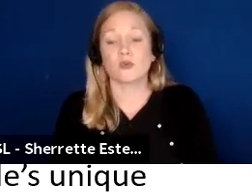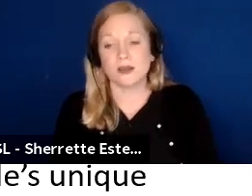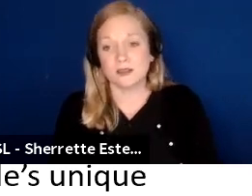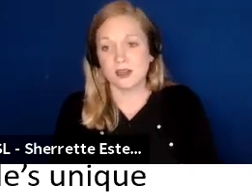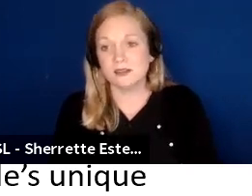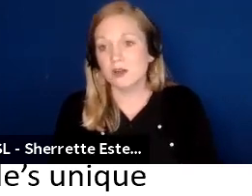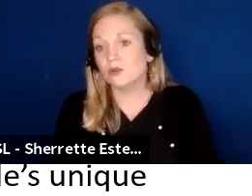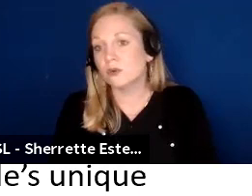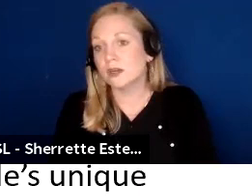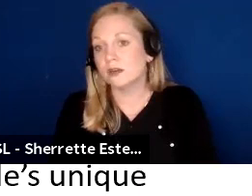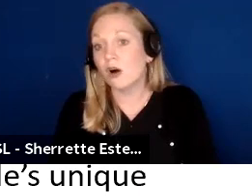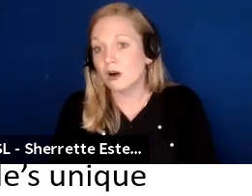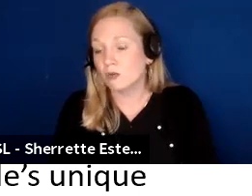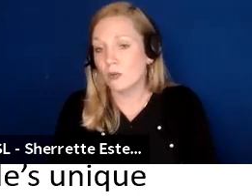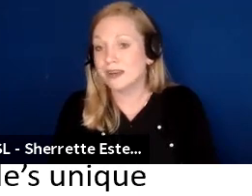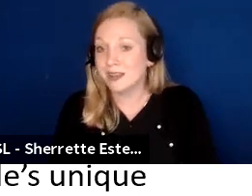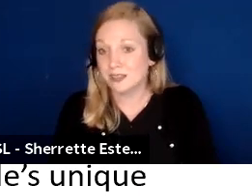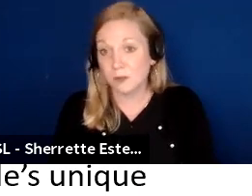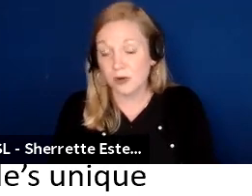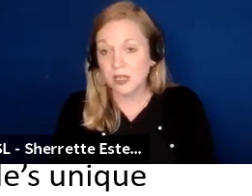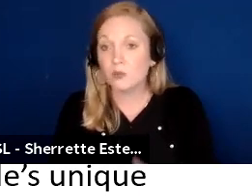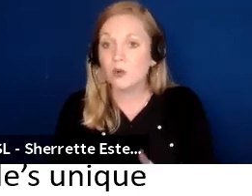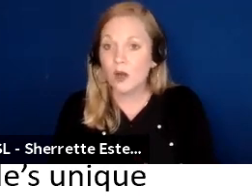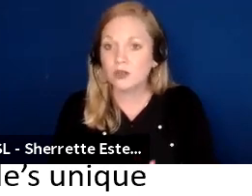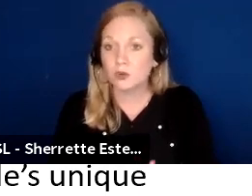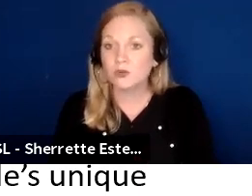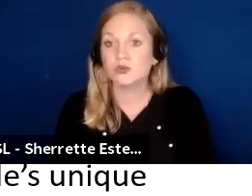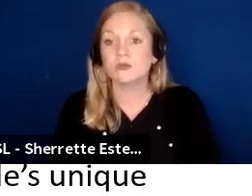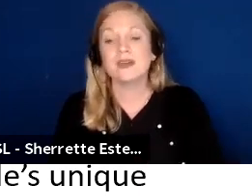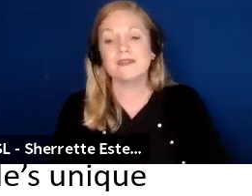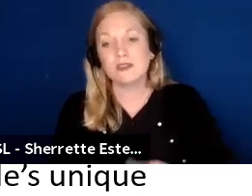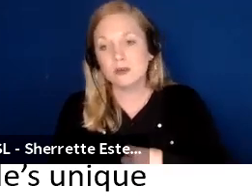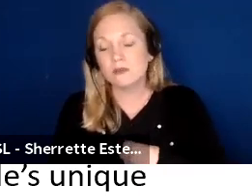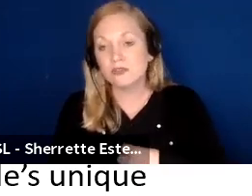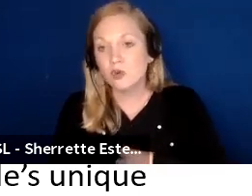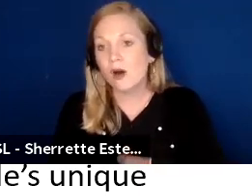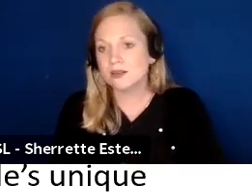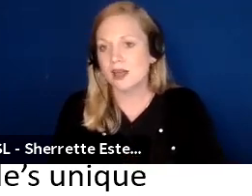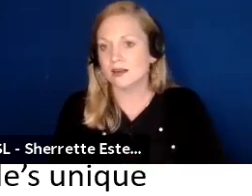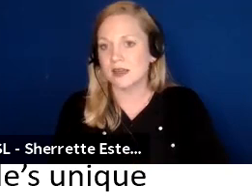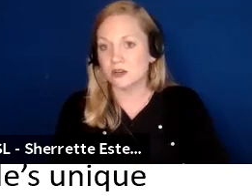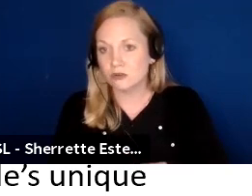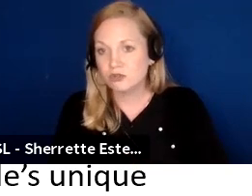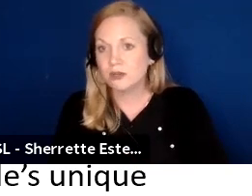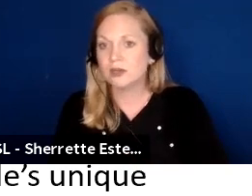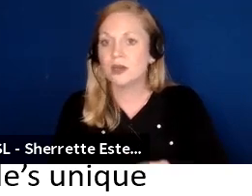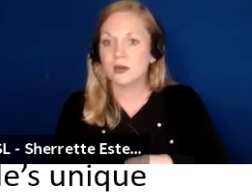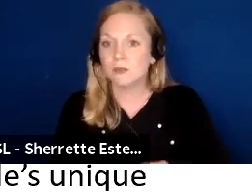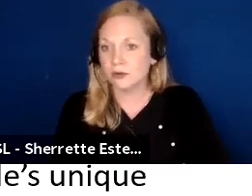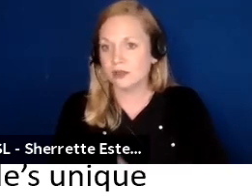to be corrected. That is not who we are or what we need as a community. We want you to view us as a